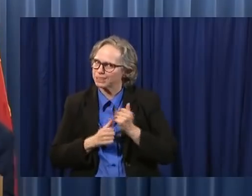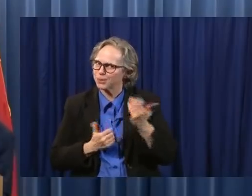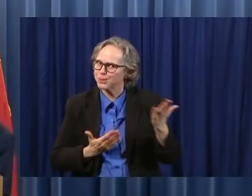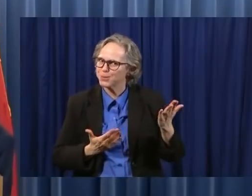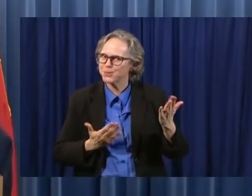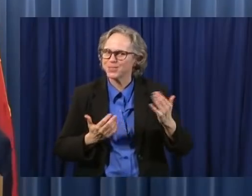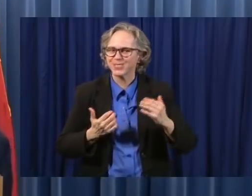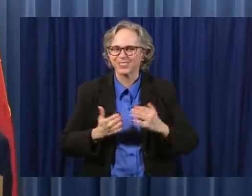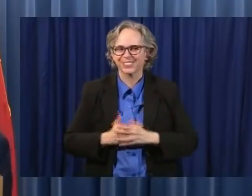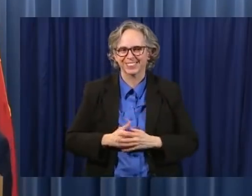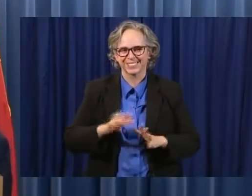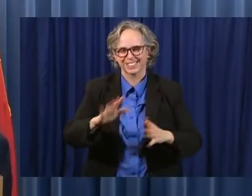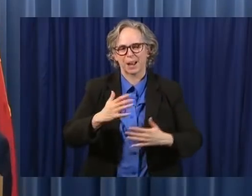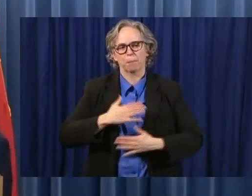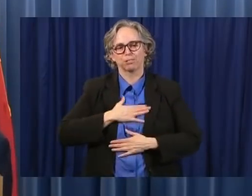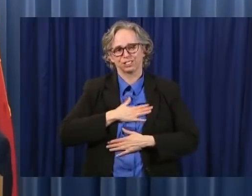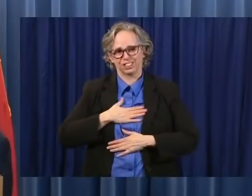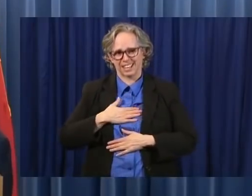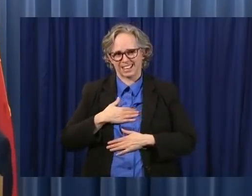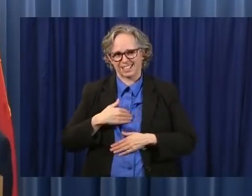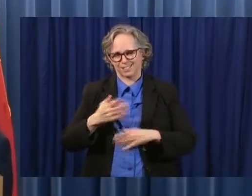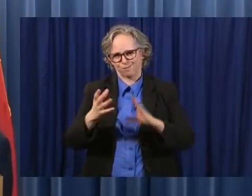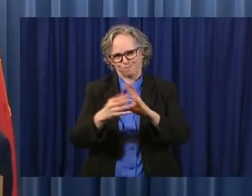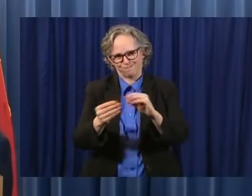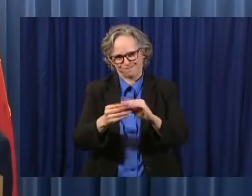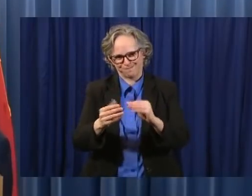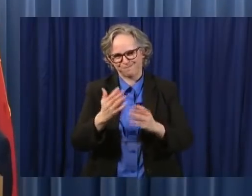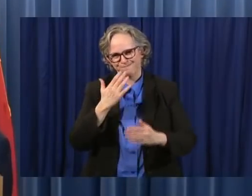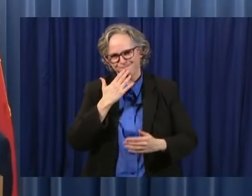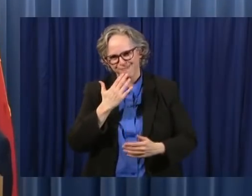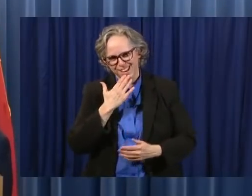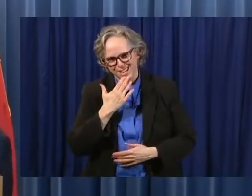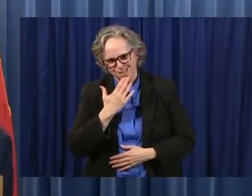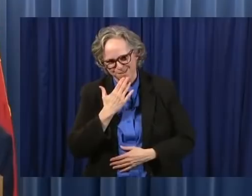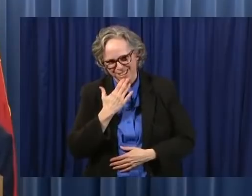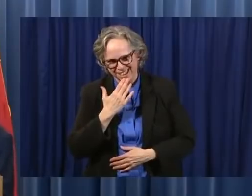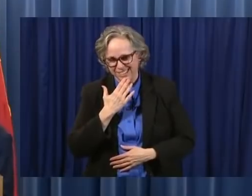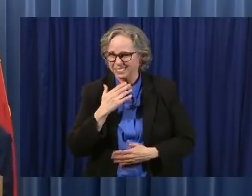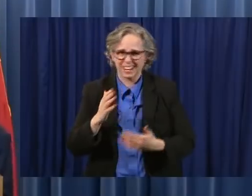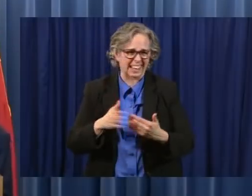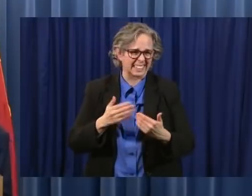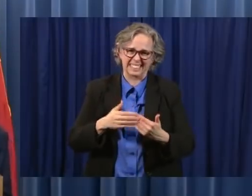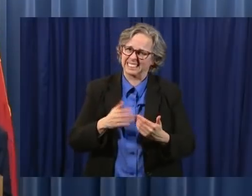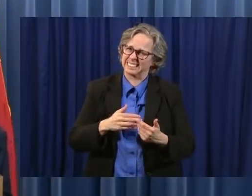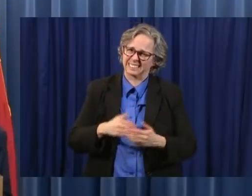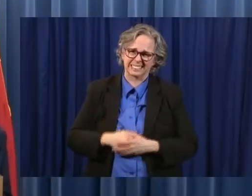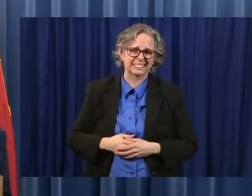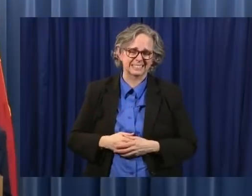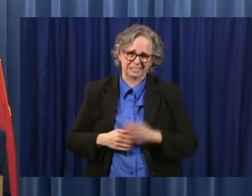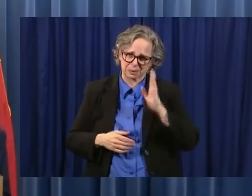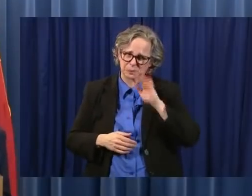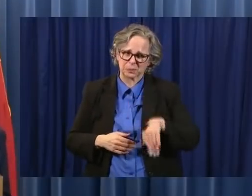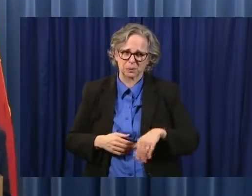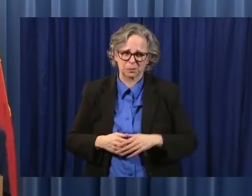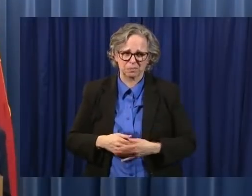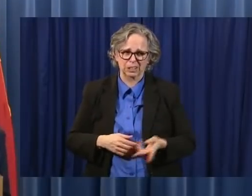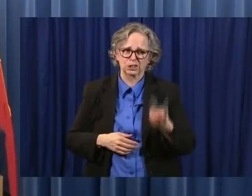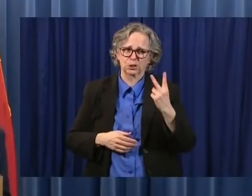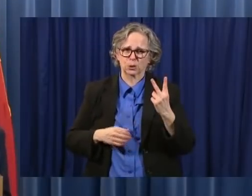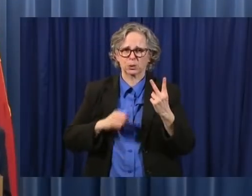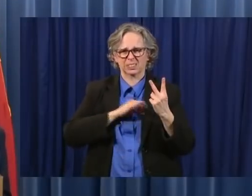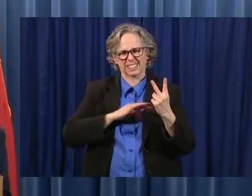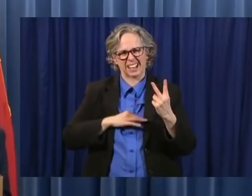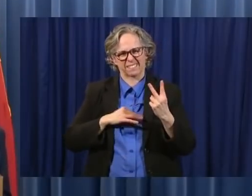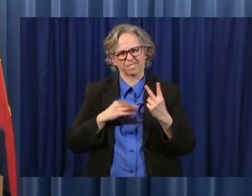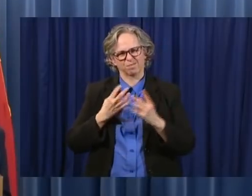guys saying that. It's not an easy time. We did have 2 of our own staff pass away, and